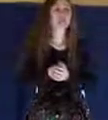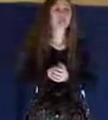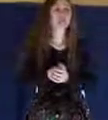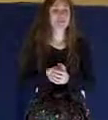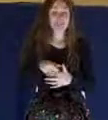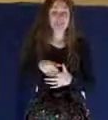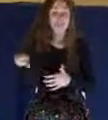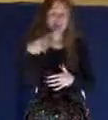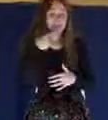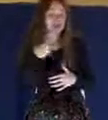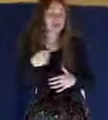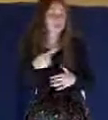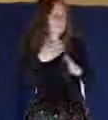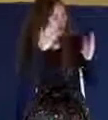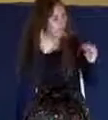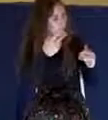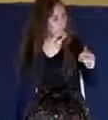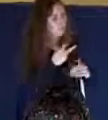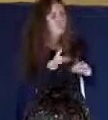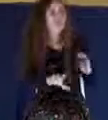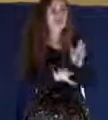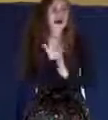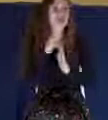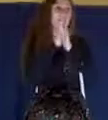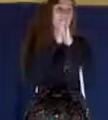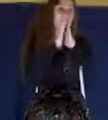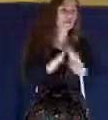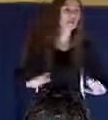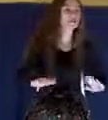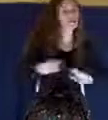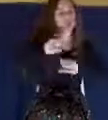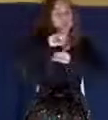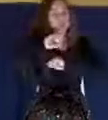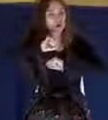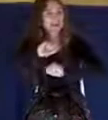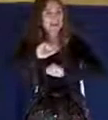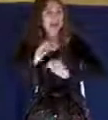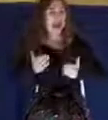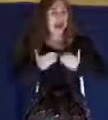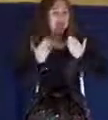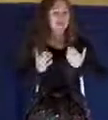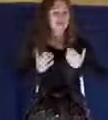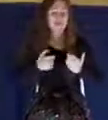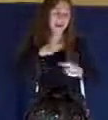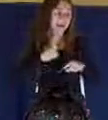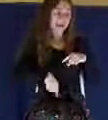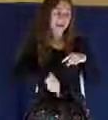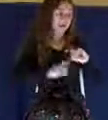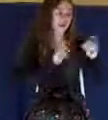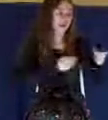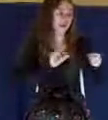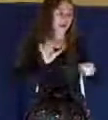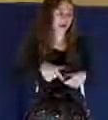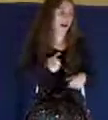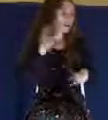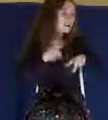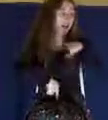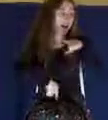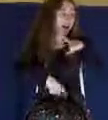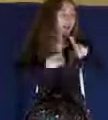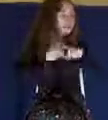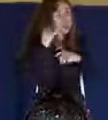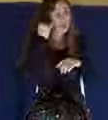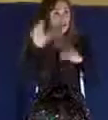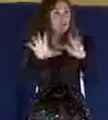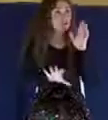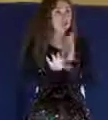peace and security and happiness. I can't give you this. But if you go back and you find a husband and you restart your life, you can